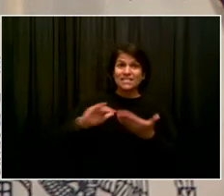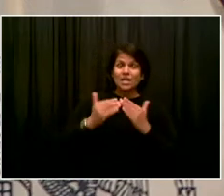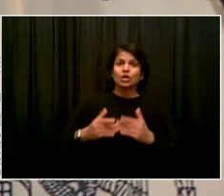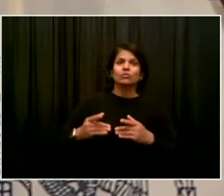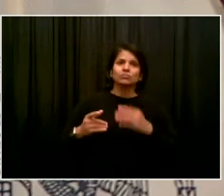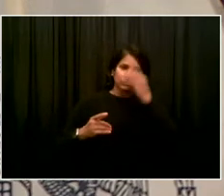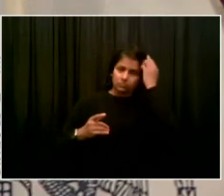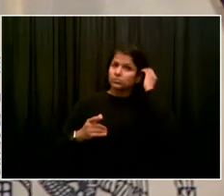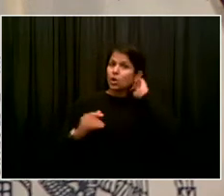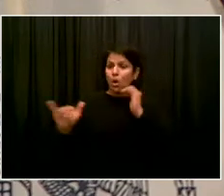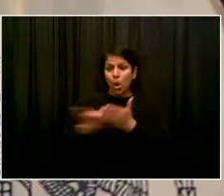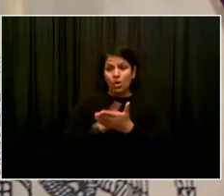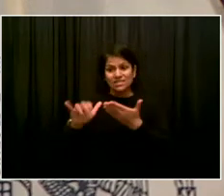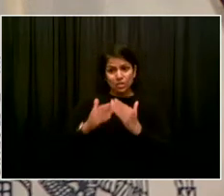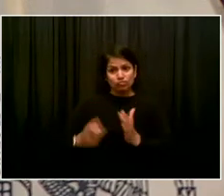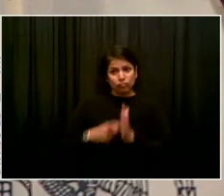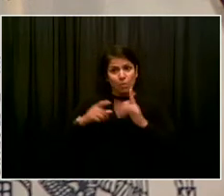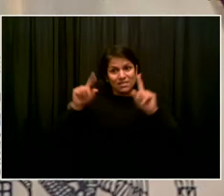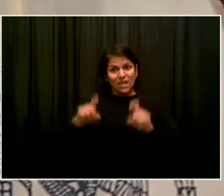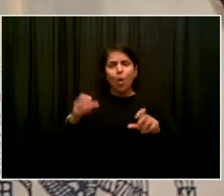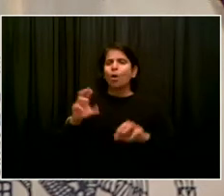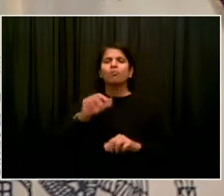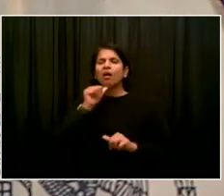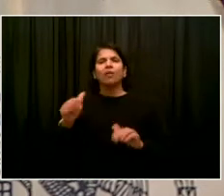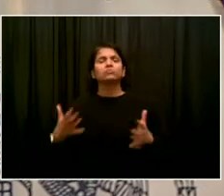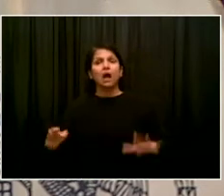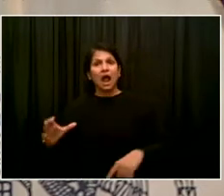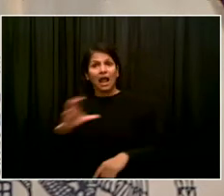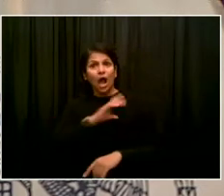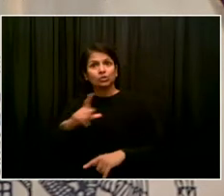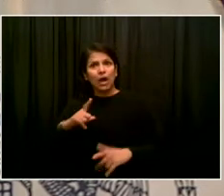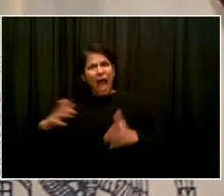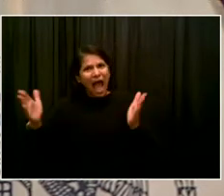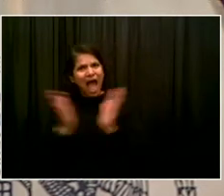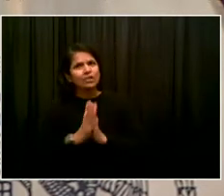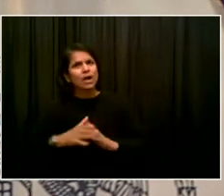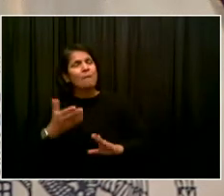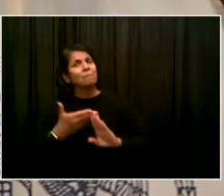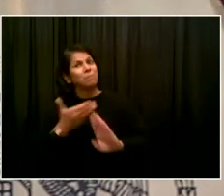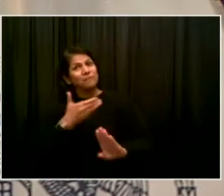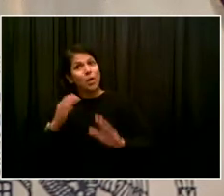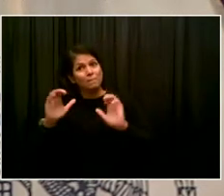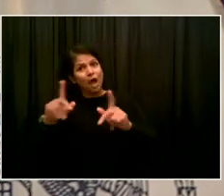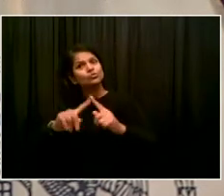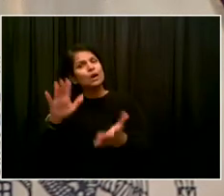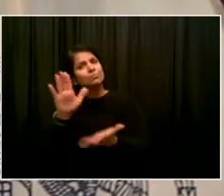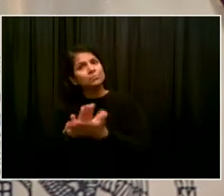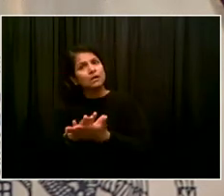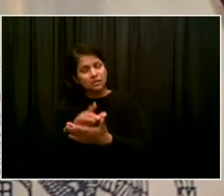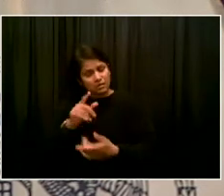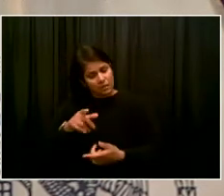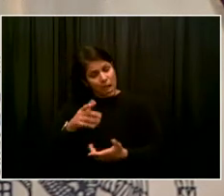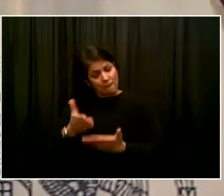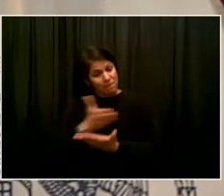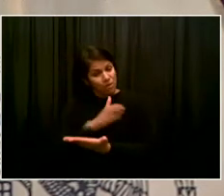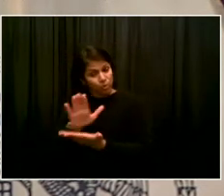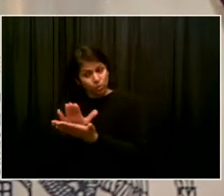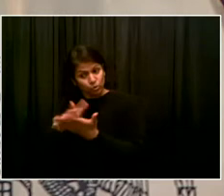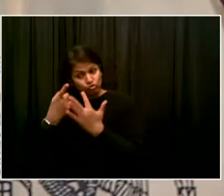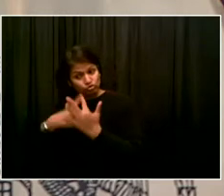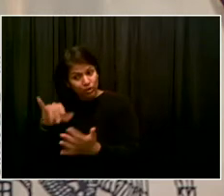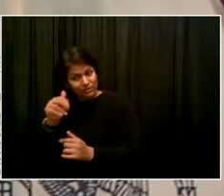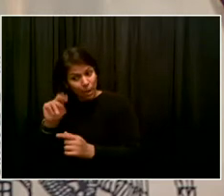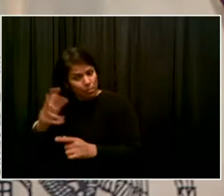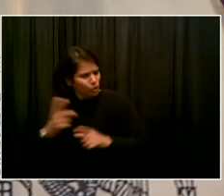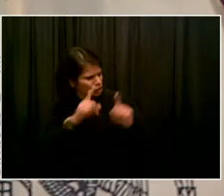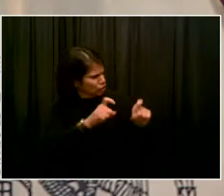wasn't possible. So you're saying there was no consideration or effort to try and set up some kind of mass testing this